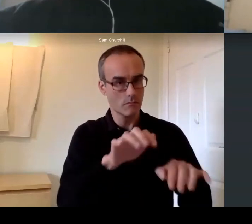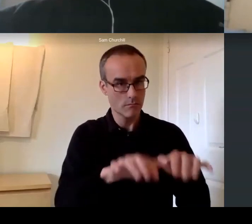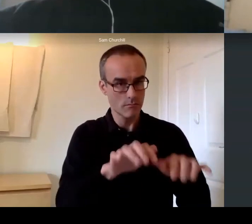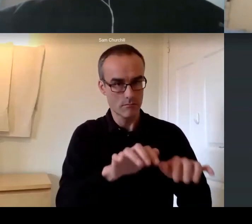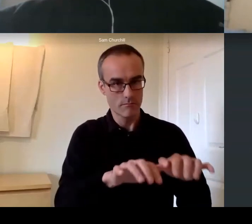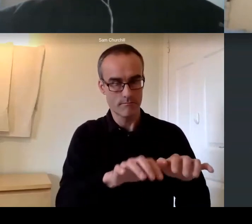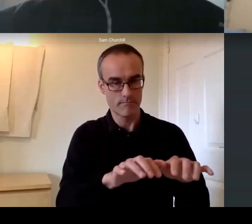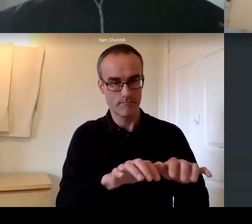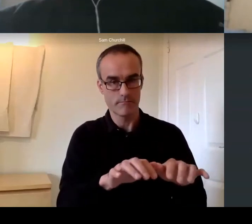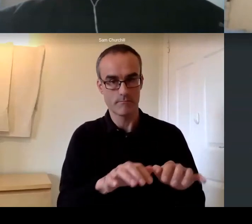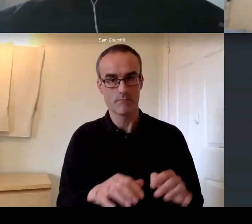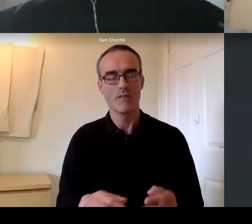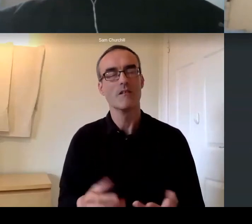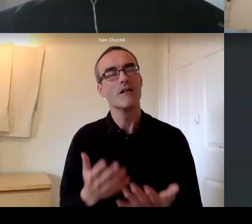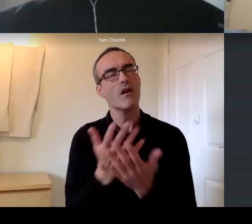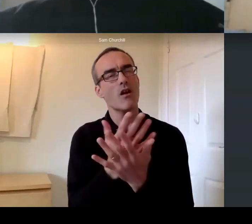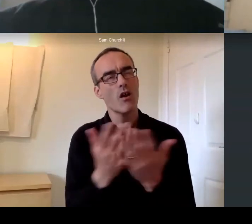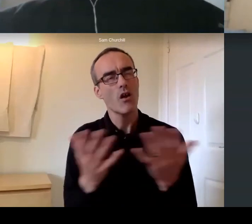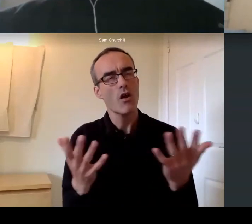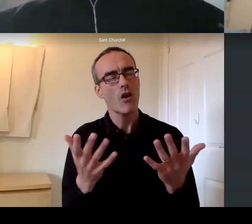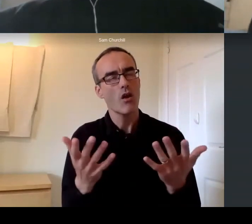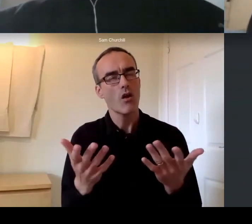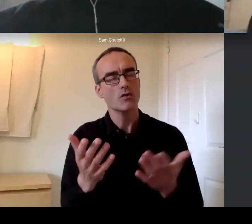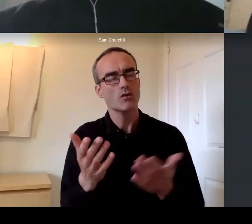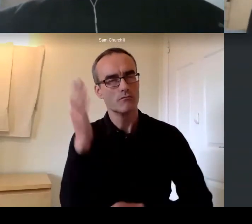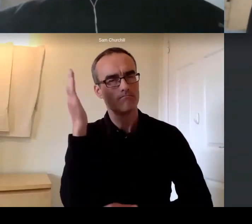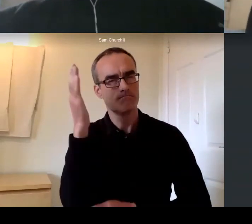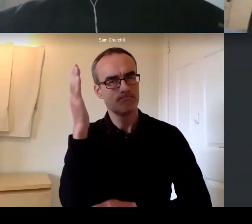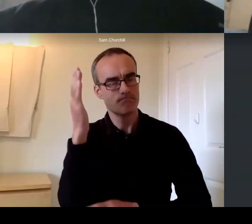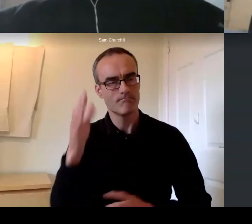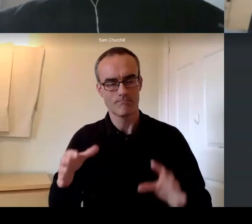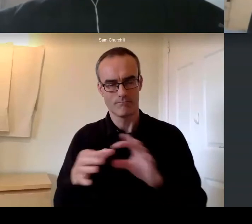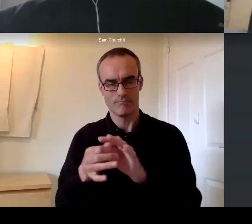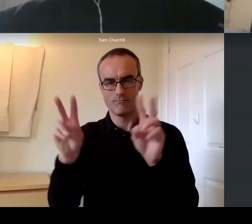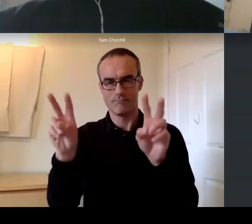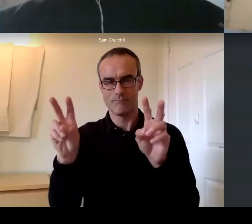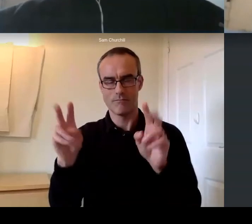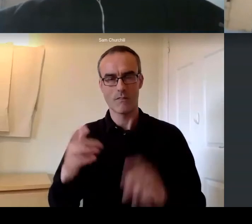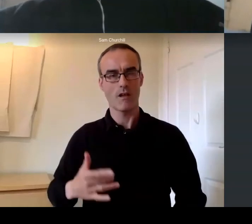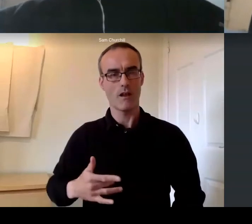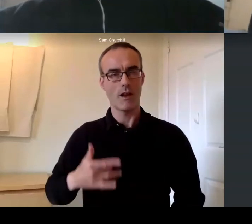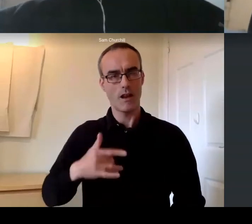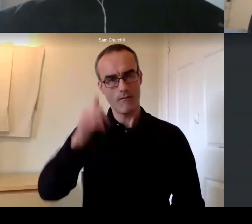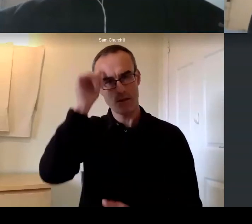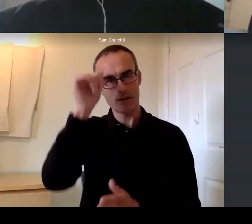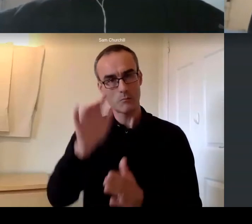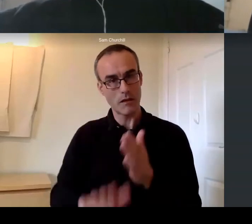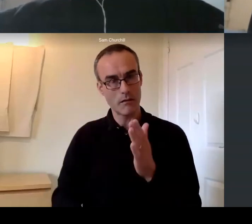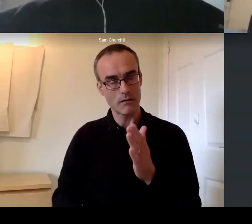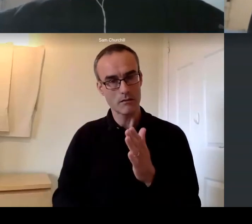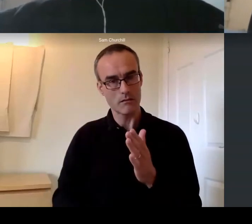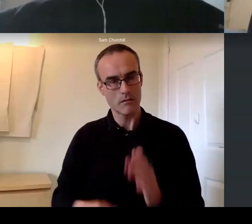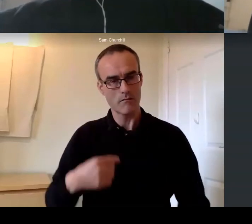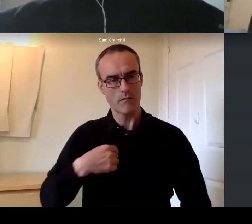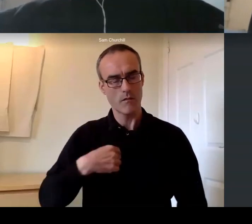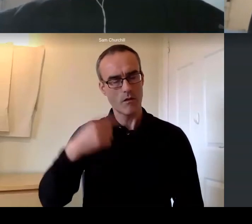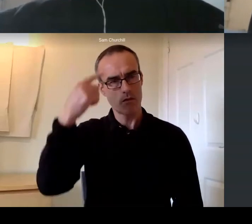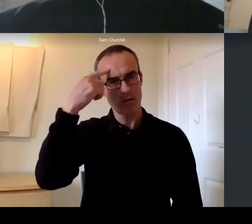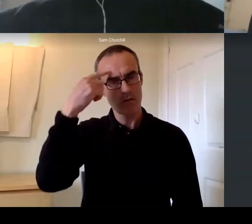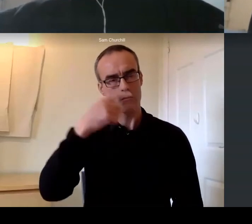A lot of the conversation there around lived experience, and I was just wondering if you think we